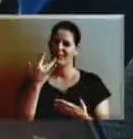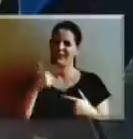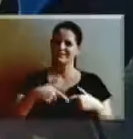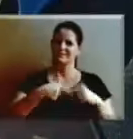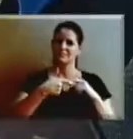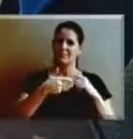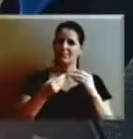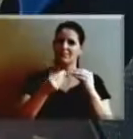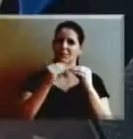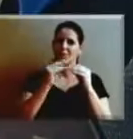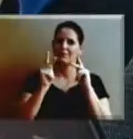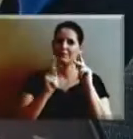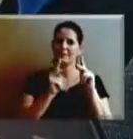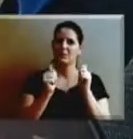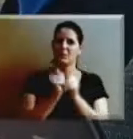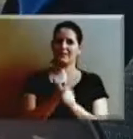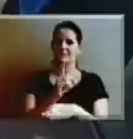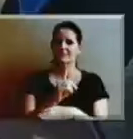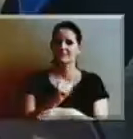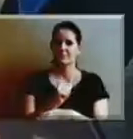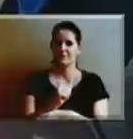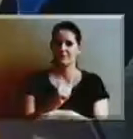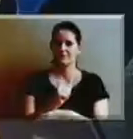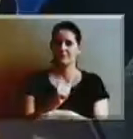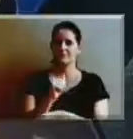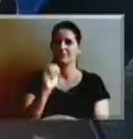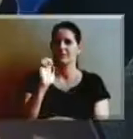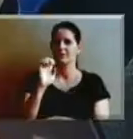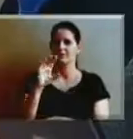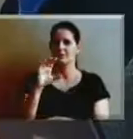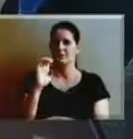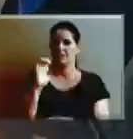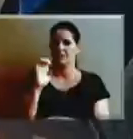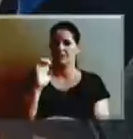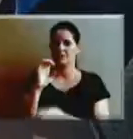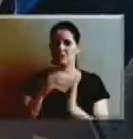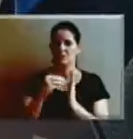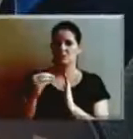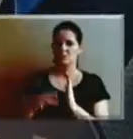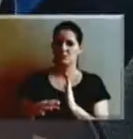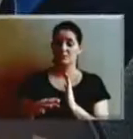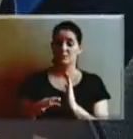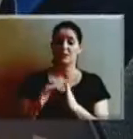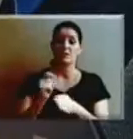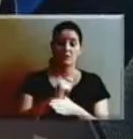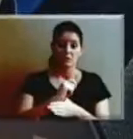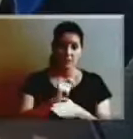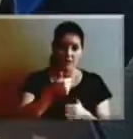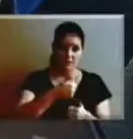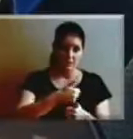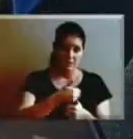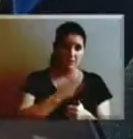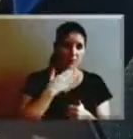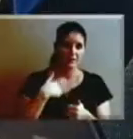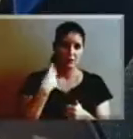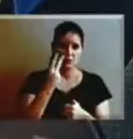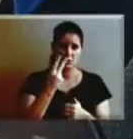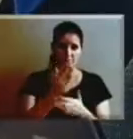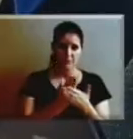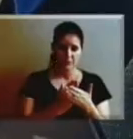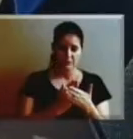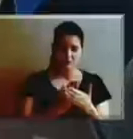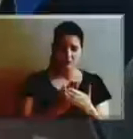students with disabilities, ECE students. The actual training, we have two tiers to it, two